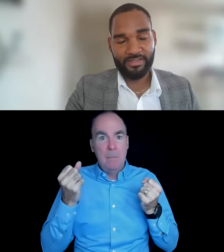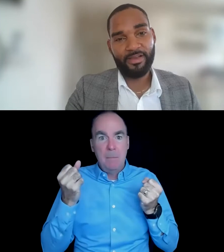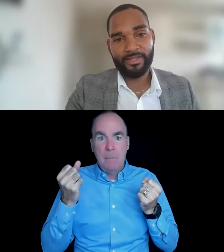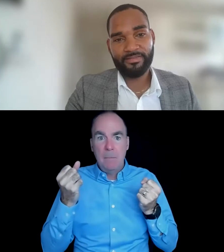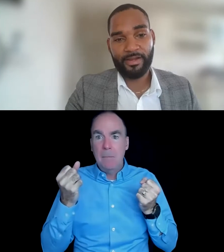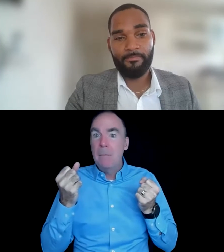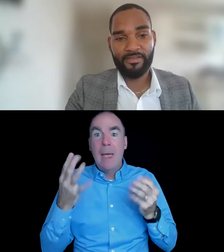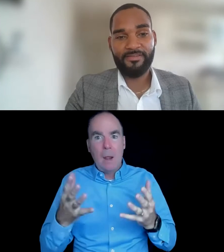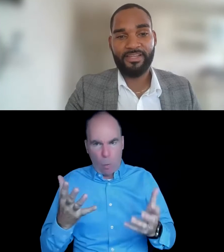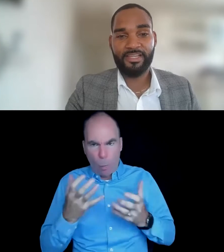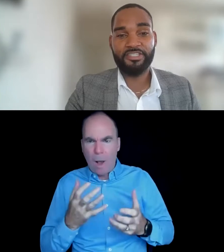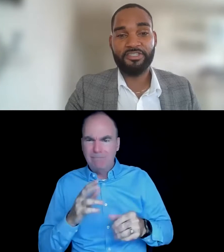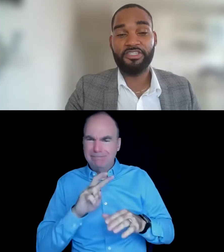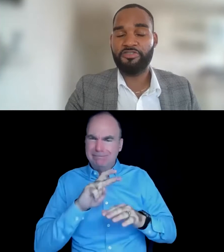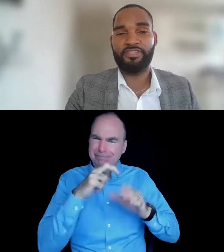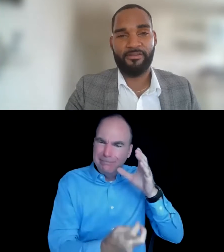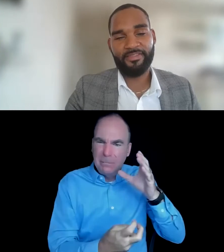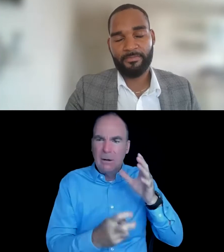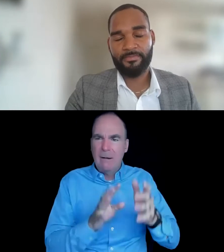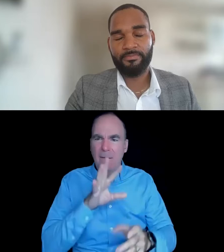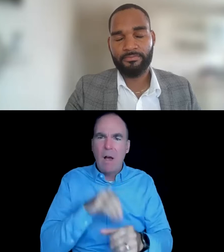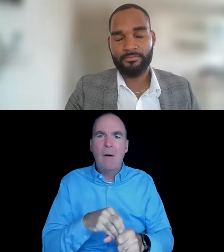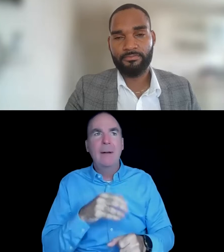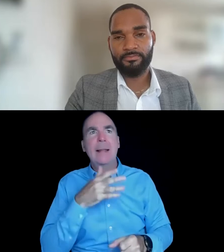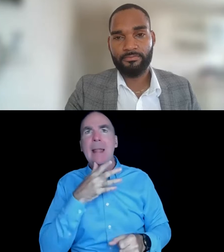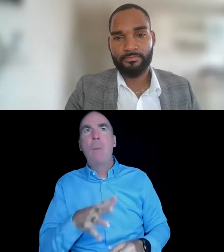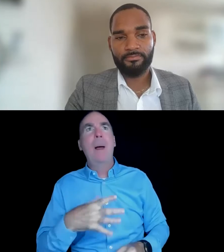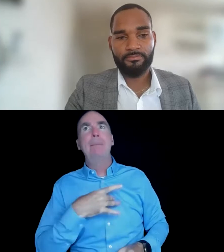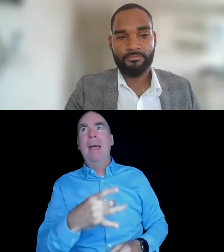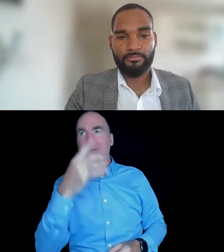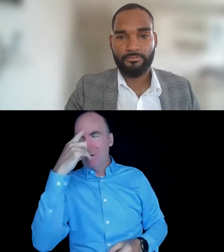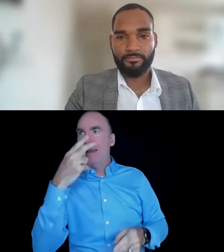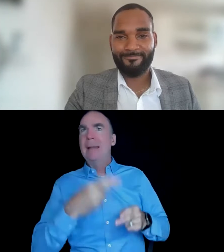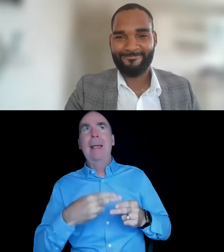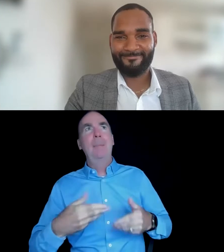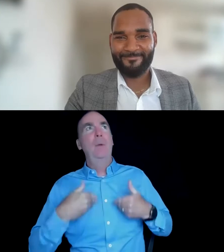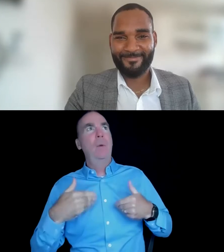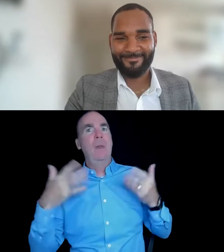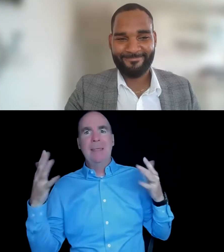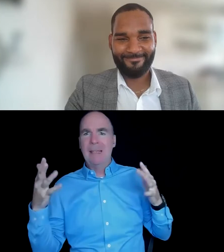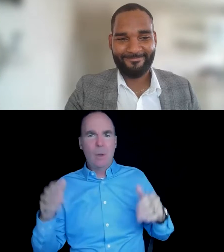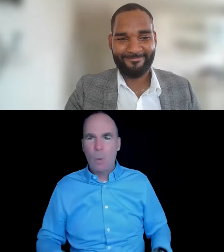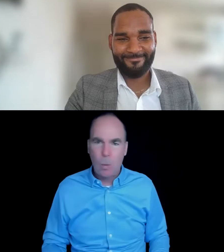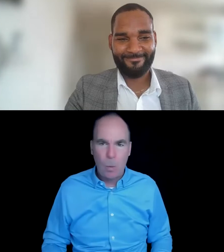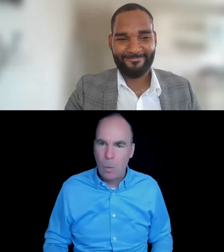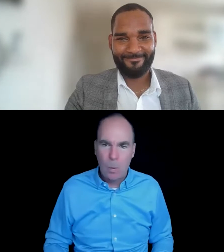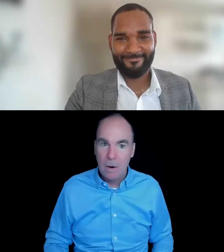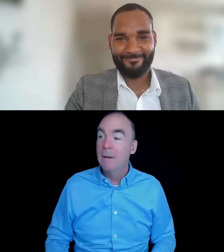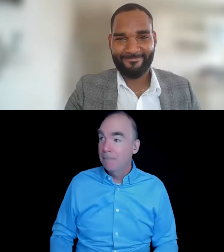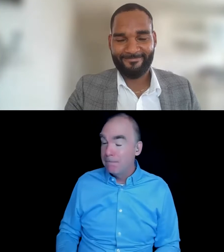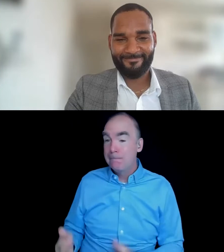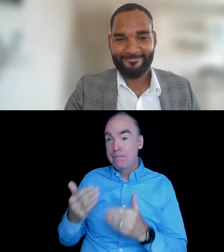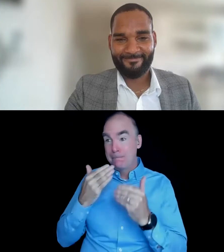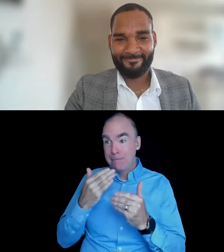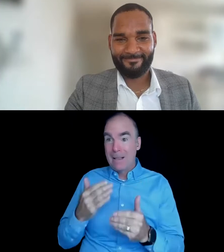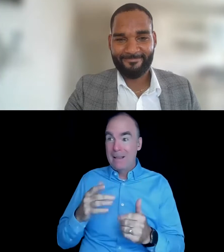tokens in development, but are meaningfully engaged on issues that affect them. All right, now back to the rest of this exciting event. Ananya, thanks so